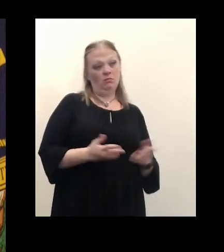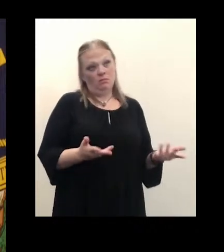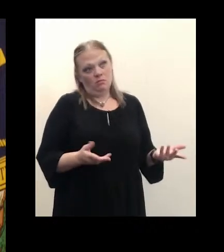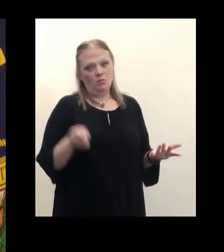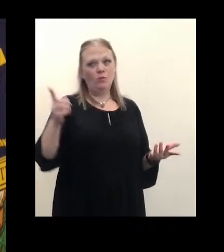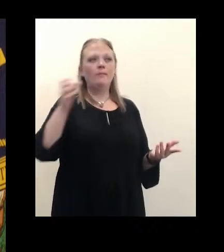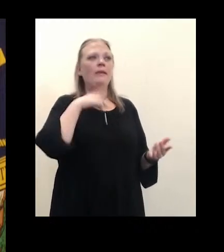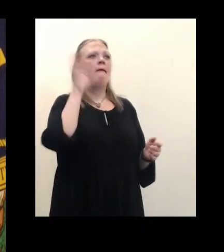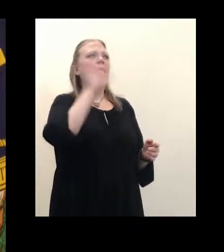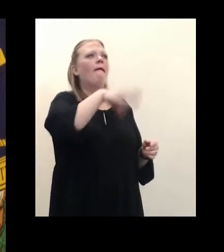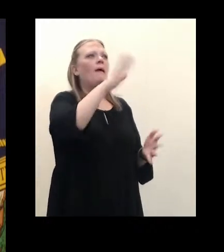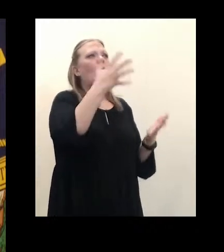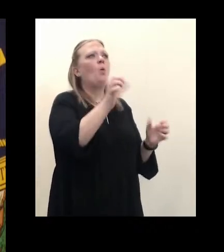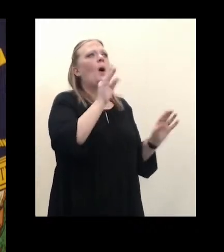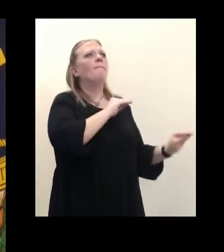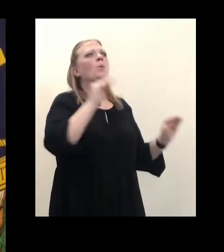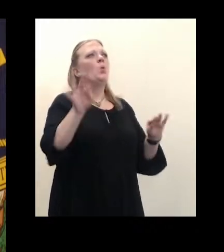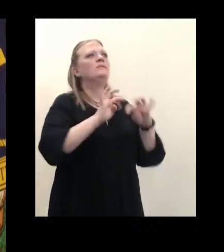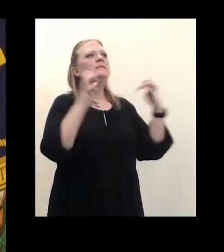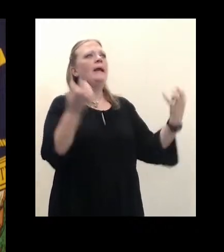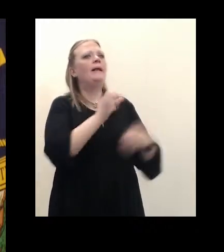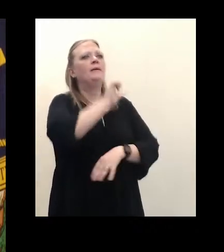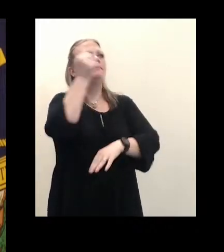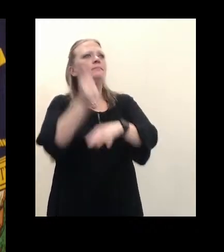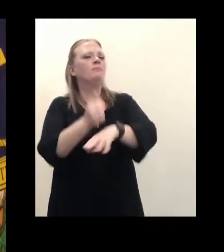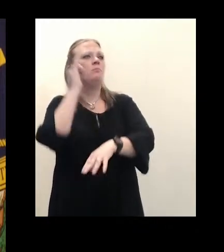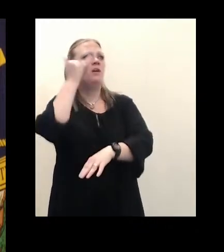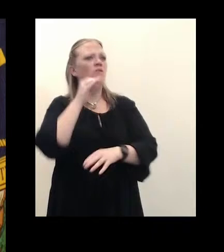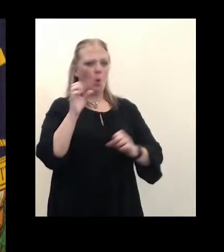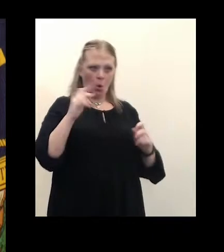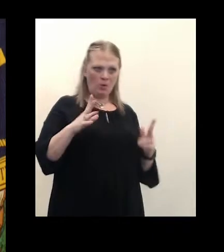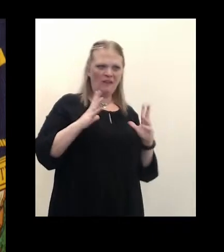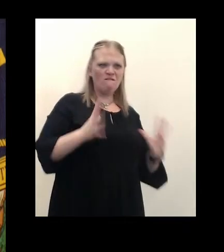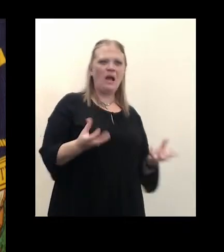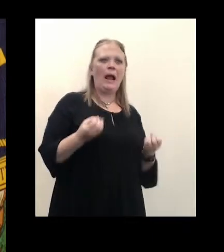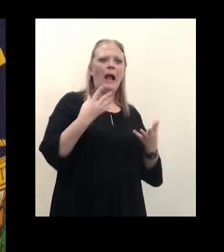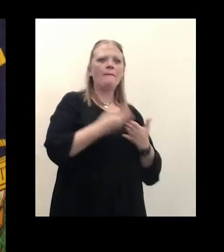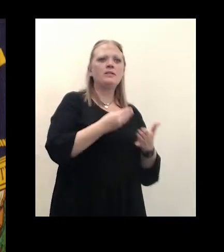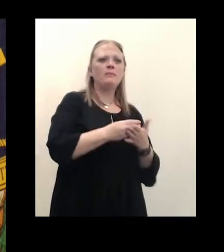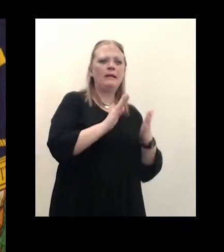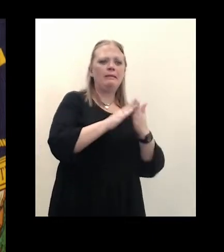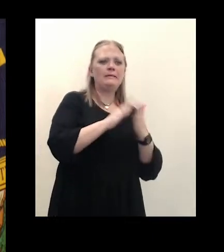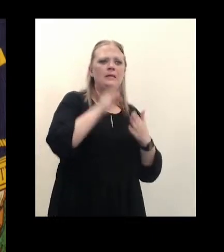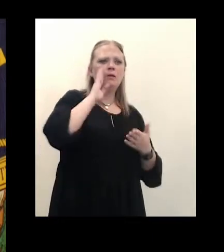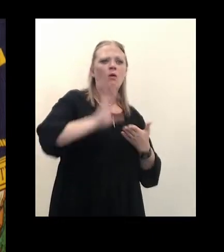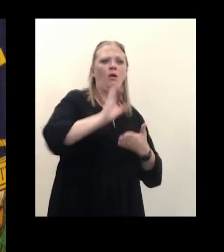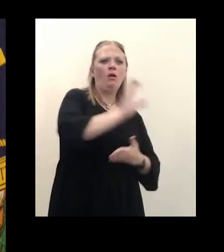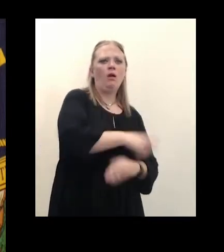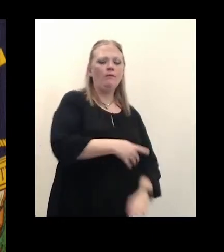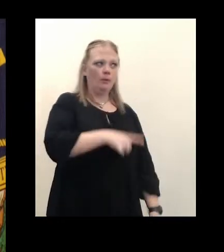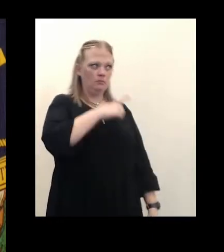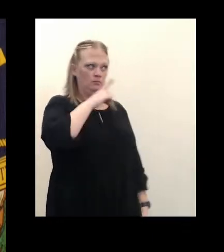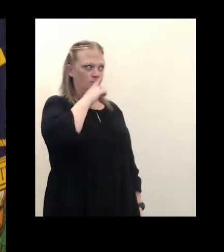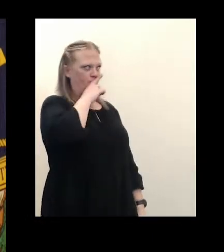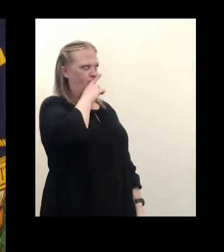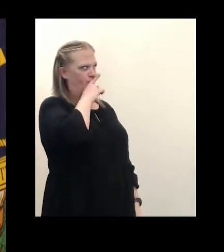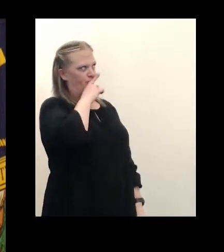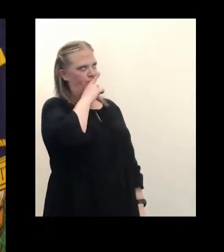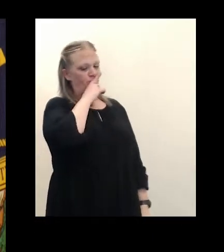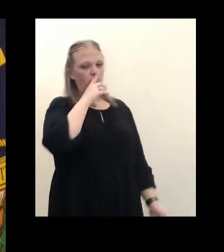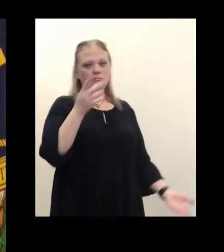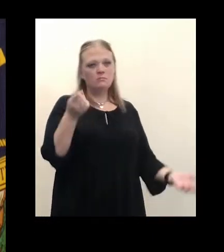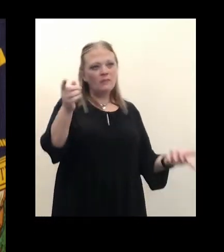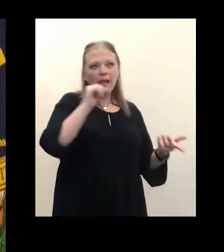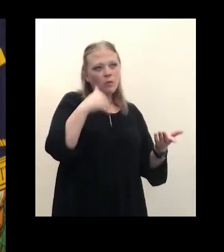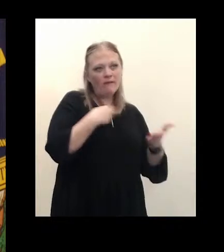wanna move the stadium in Buffalo. Okay, how much money is the city willing to provide? You're gonna hear zip from the Common Council, because truthfully, they don't have the money to